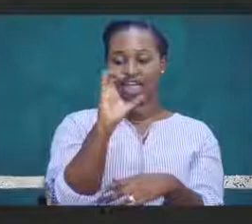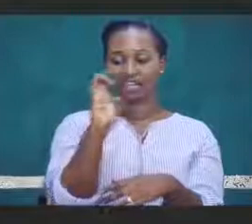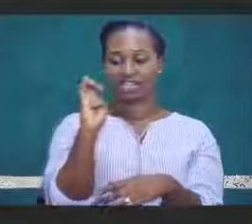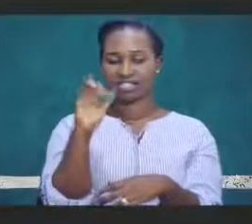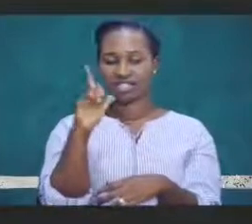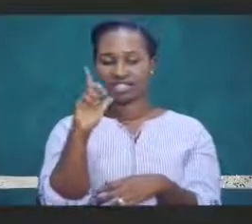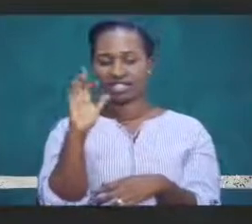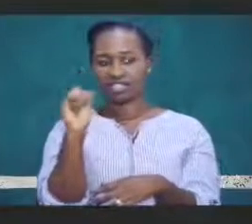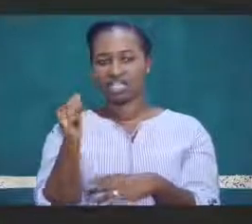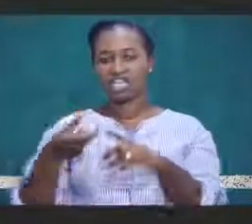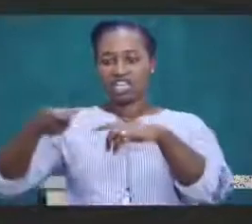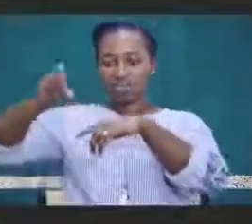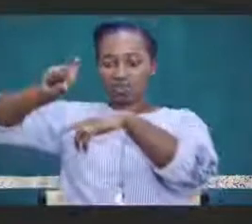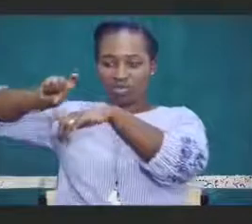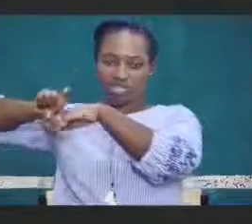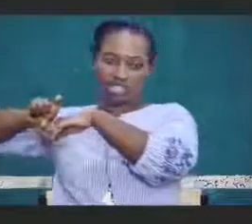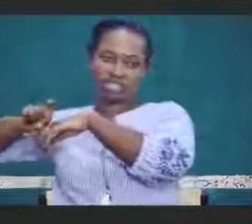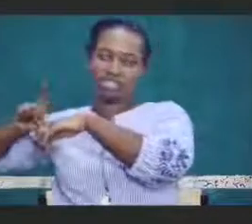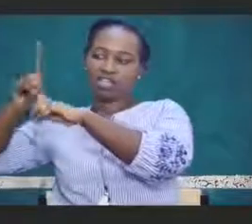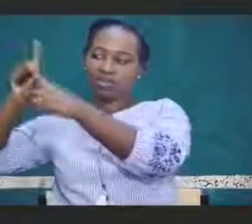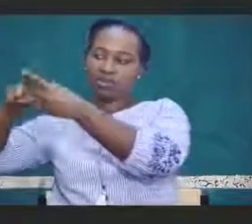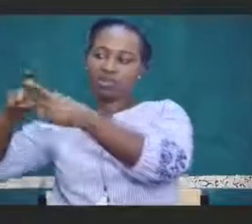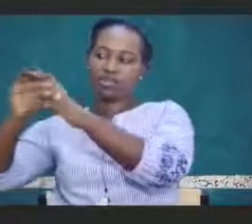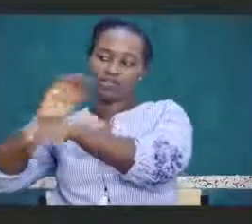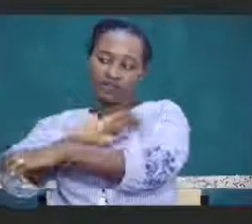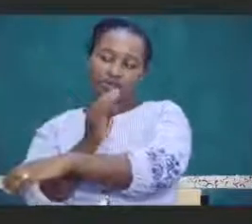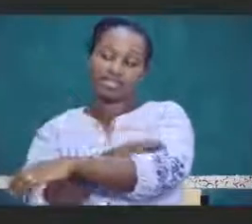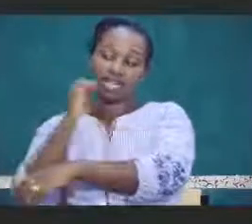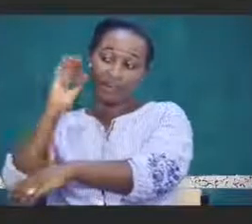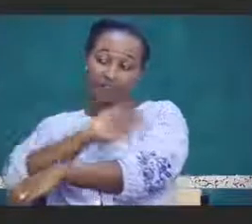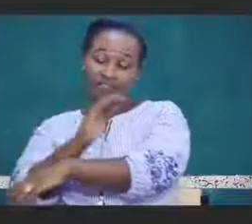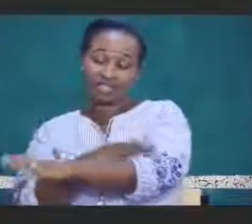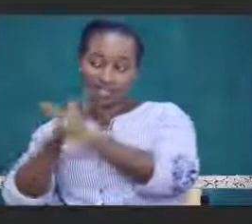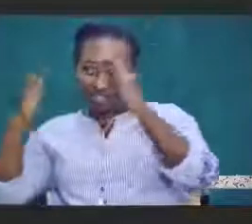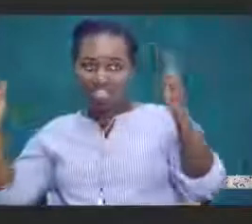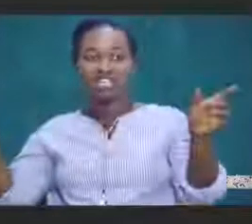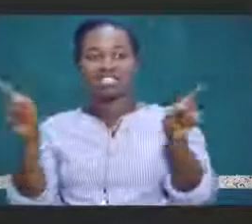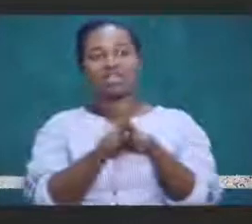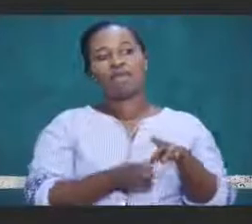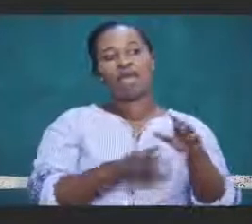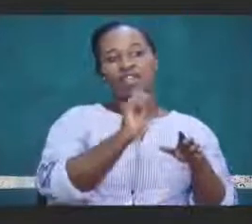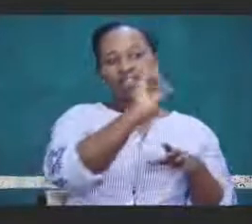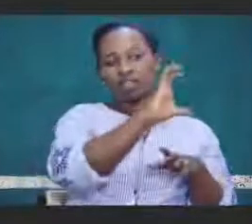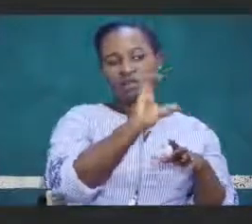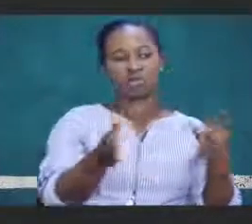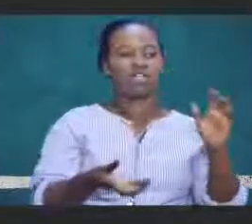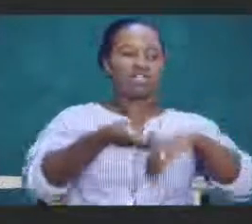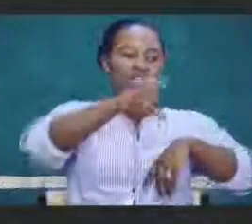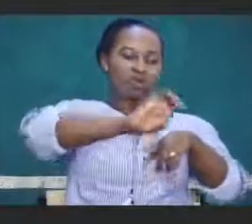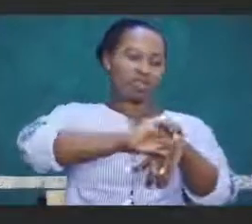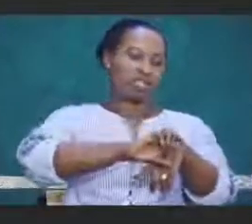The bigger the force on a body, the bigger the acceleration. But indirectly proportional to